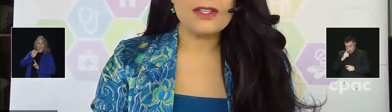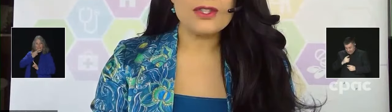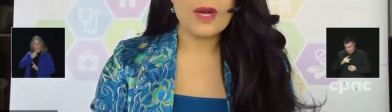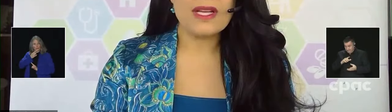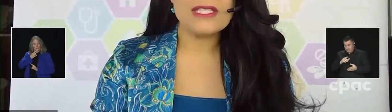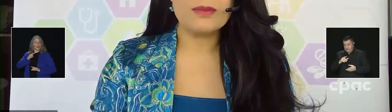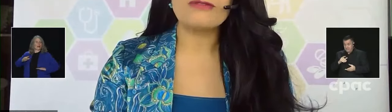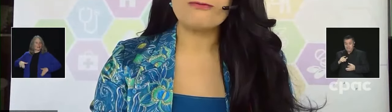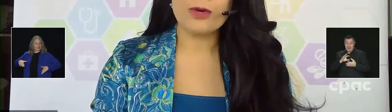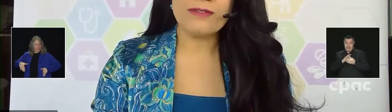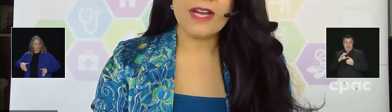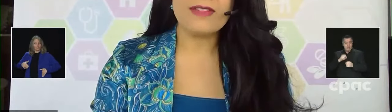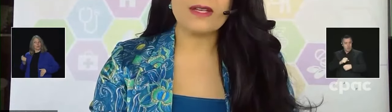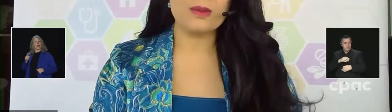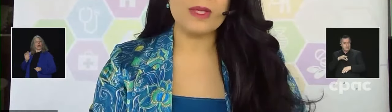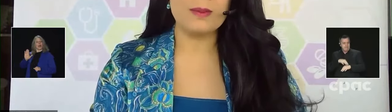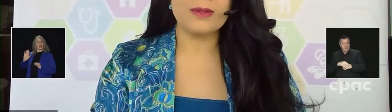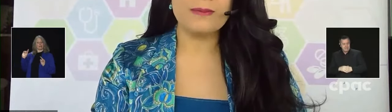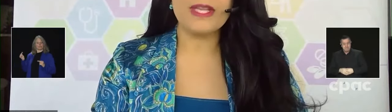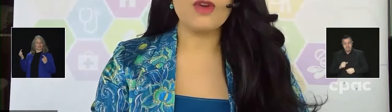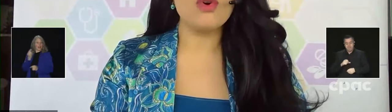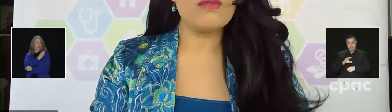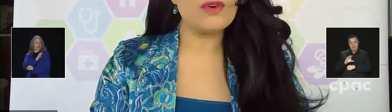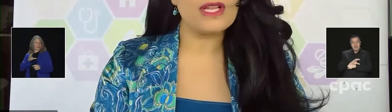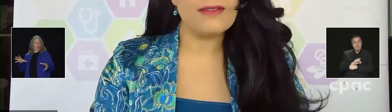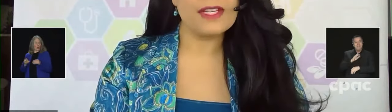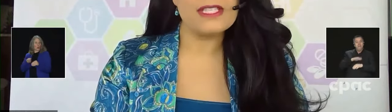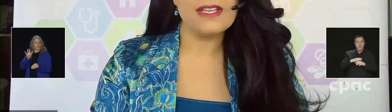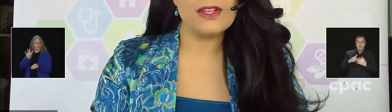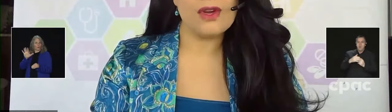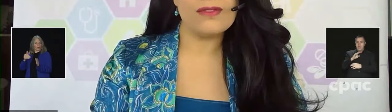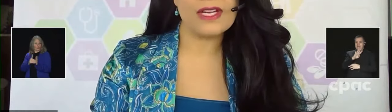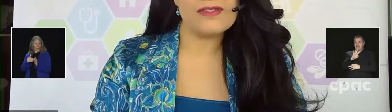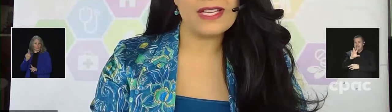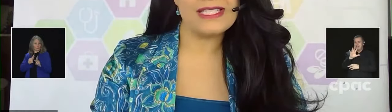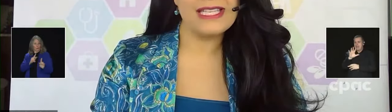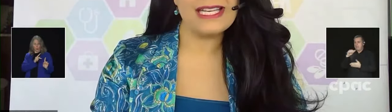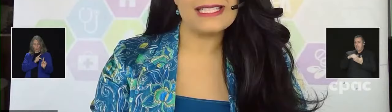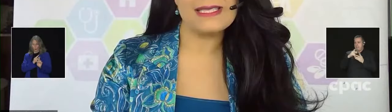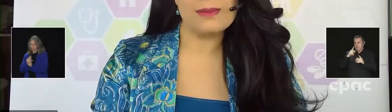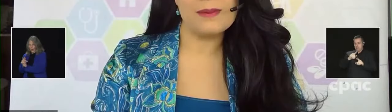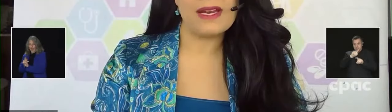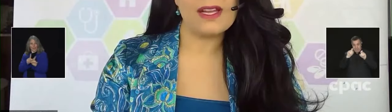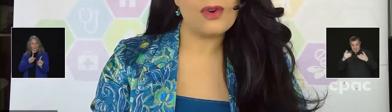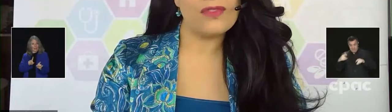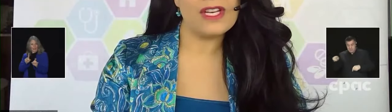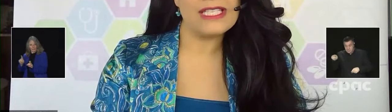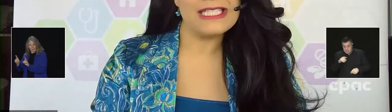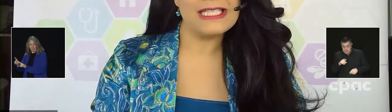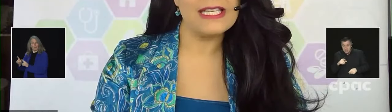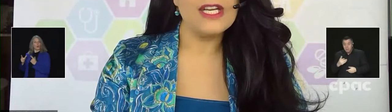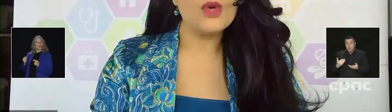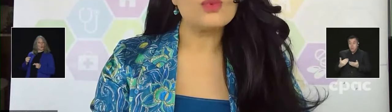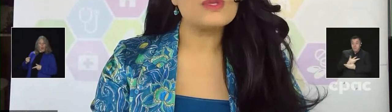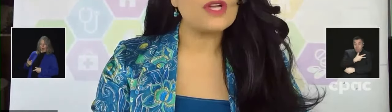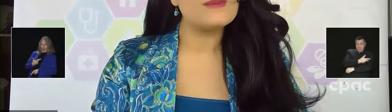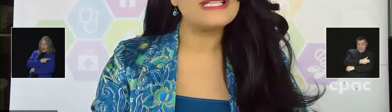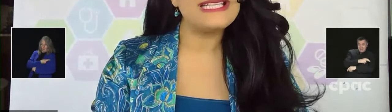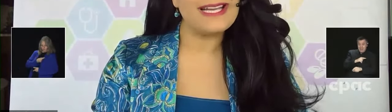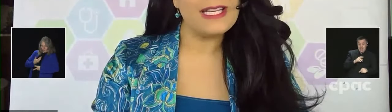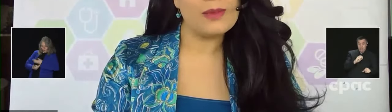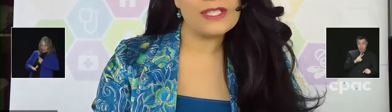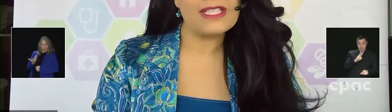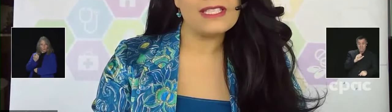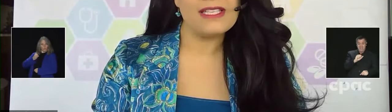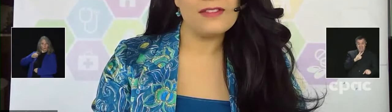In clinical trials of about 45,000 people, the overall efficacy of the Novavax vaccine against symptomatic COVID-19 was